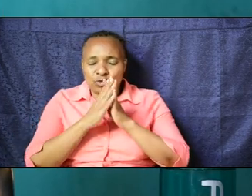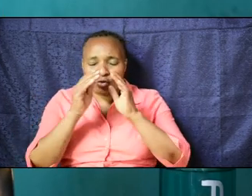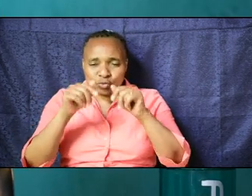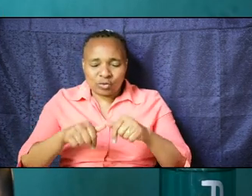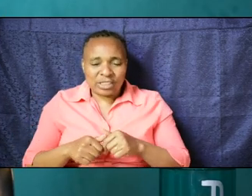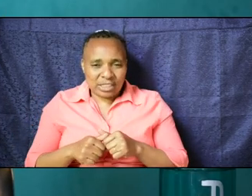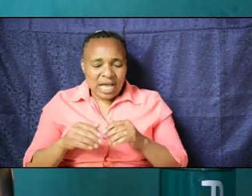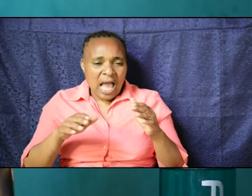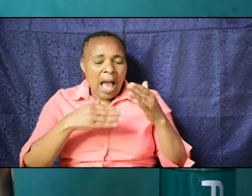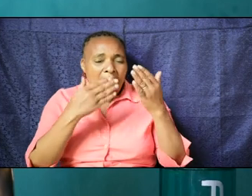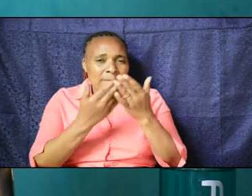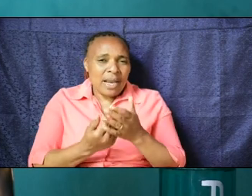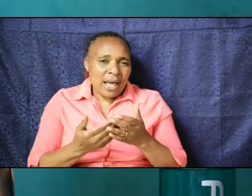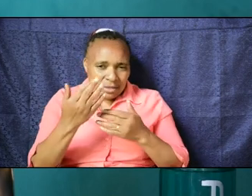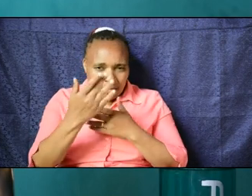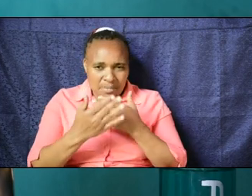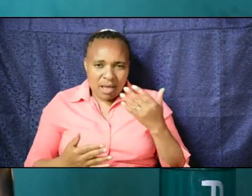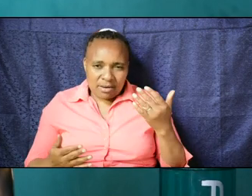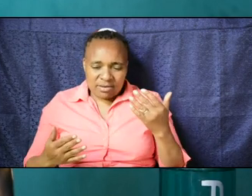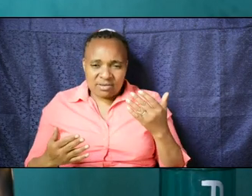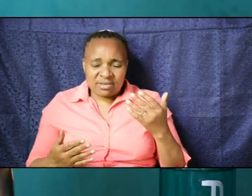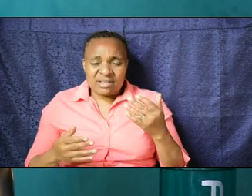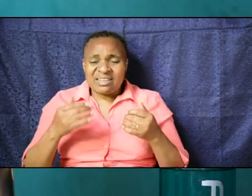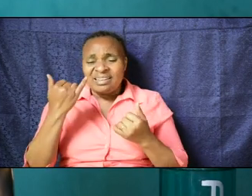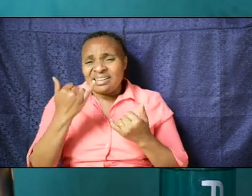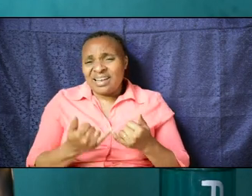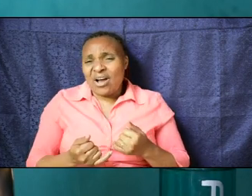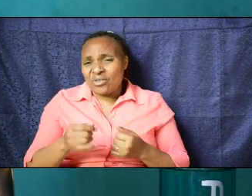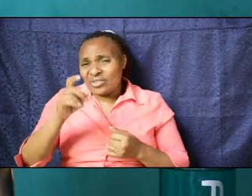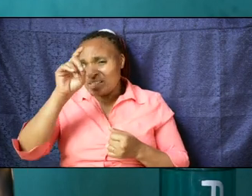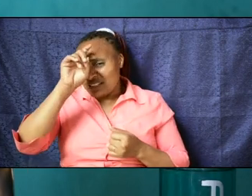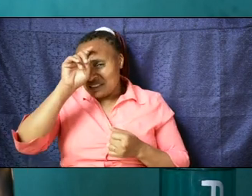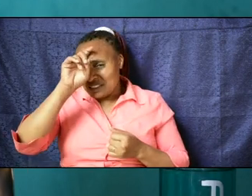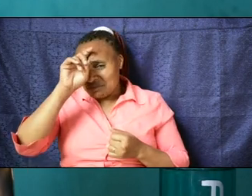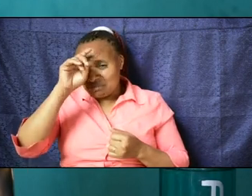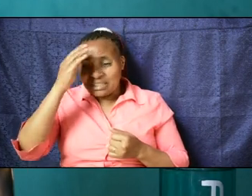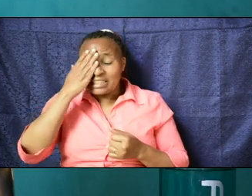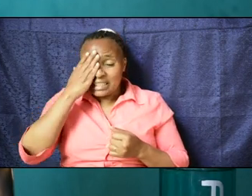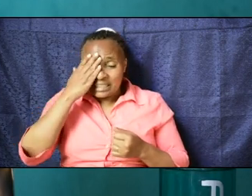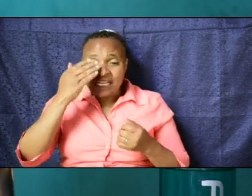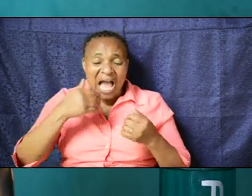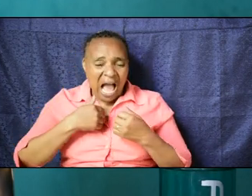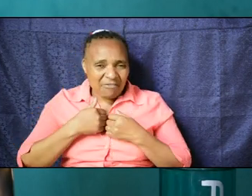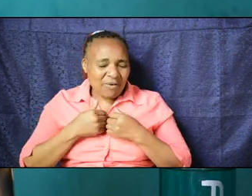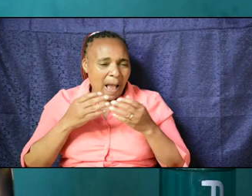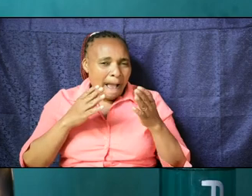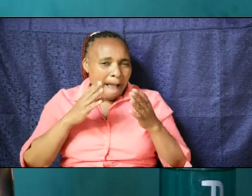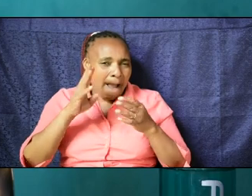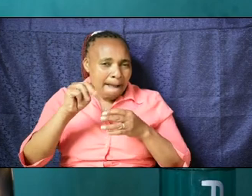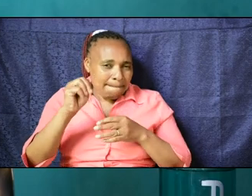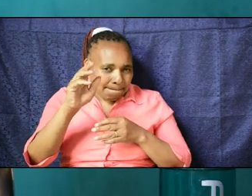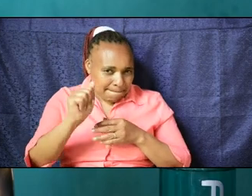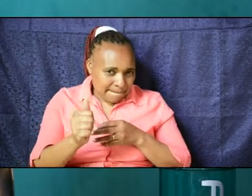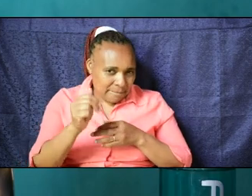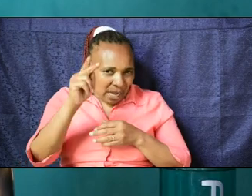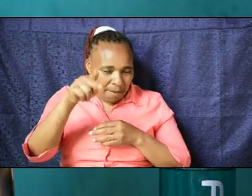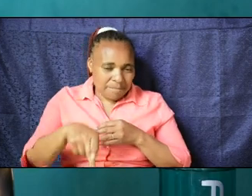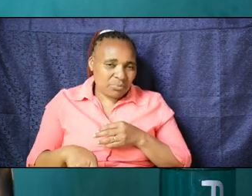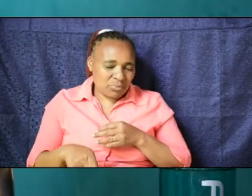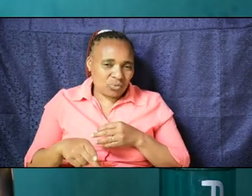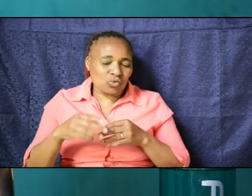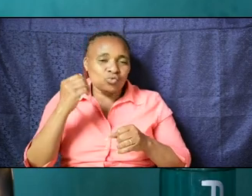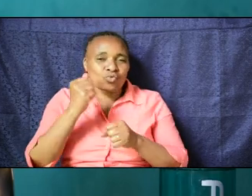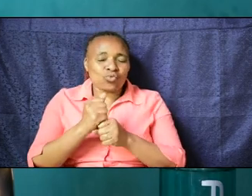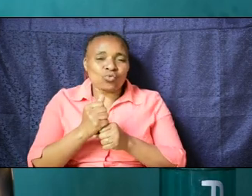Can apply the blood. Now, the Israelites also had a blueprint, a sort of a map as to what they needed to do